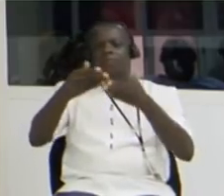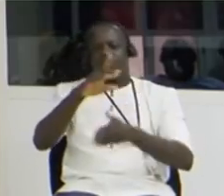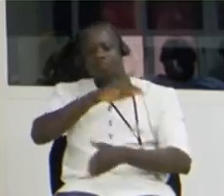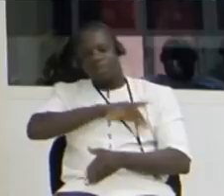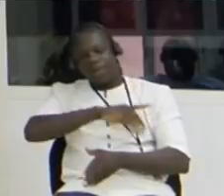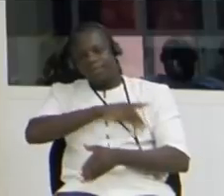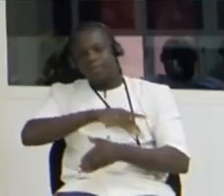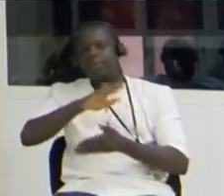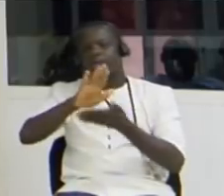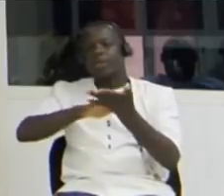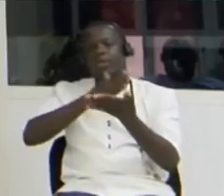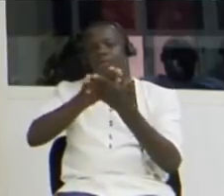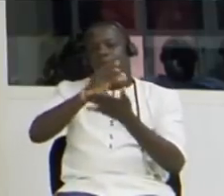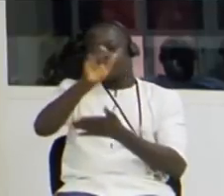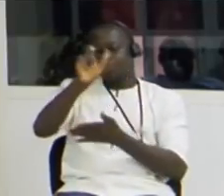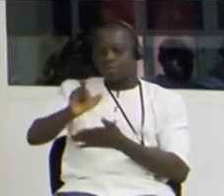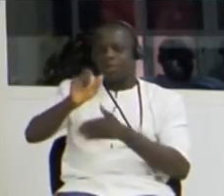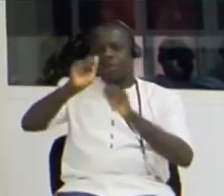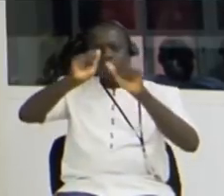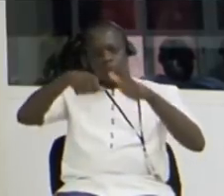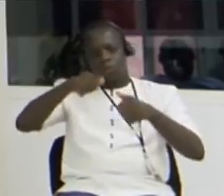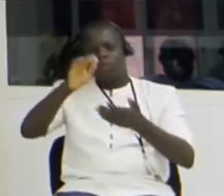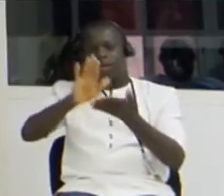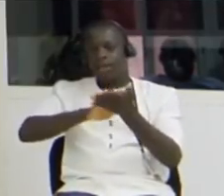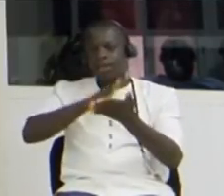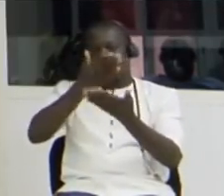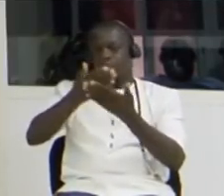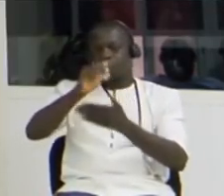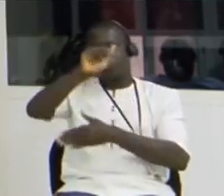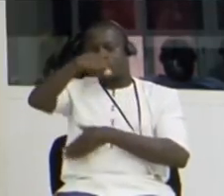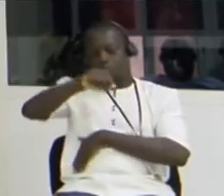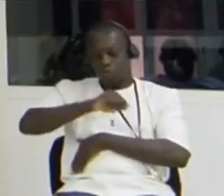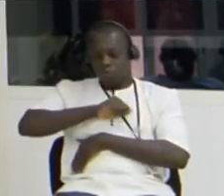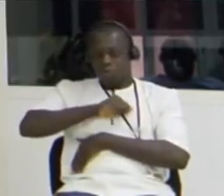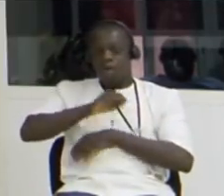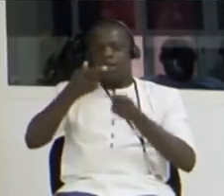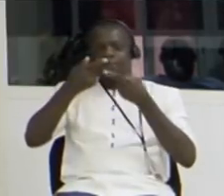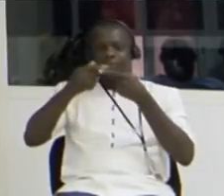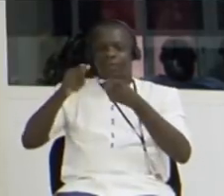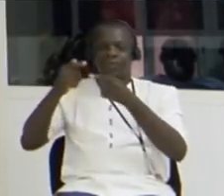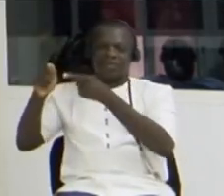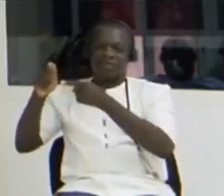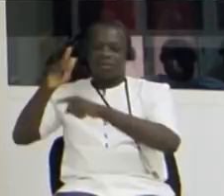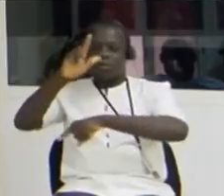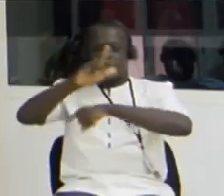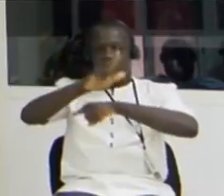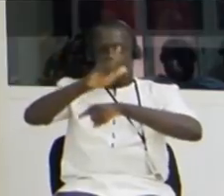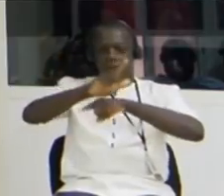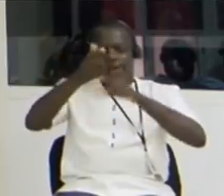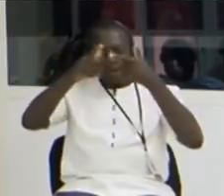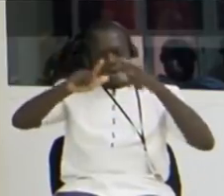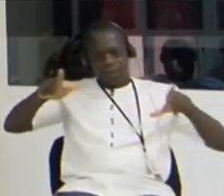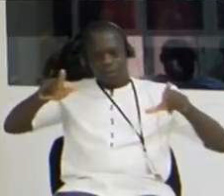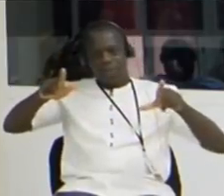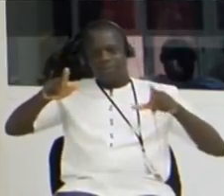the interpreters so that they'll be able to interpret your testimony into the different various local languages.